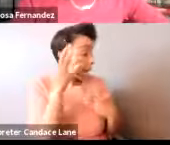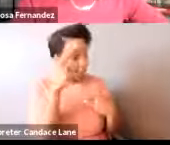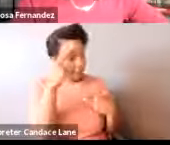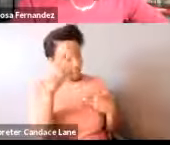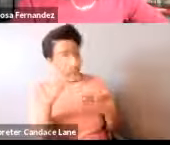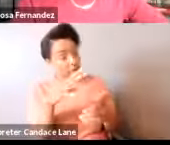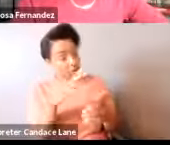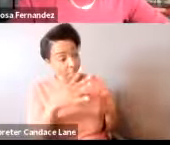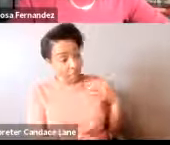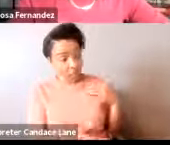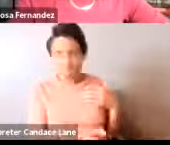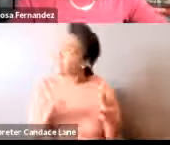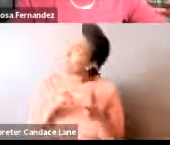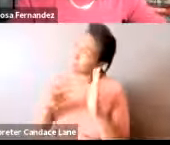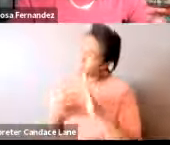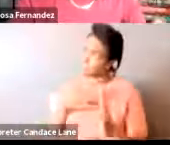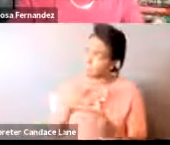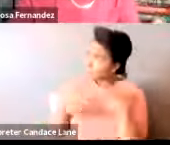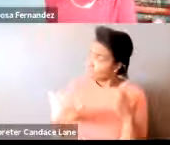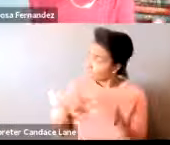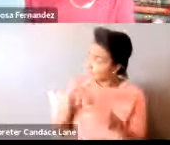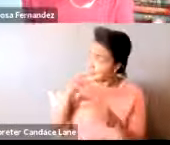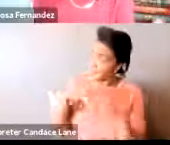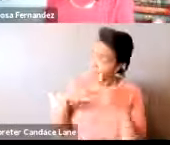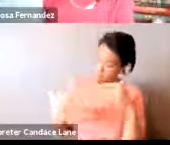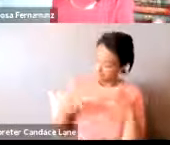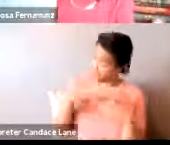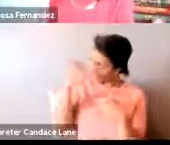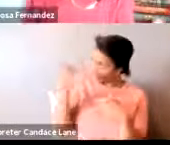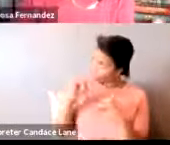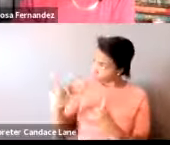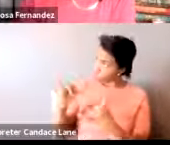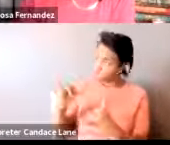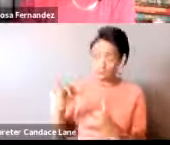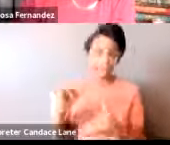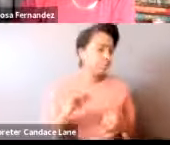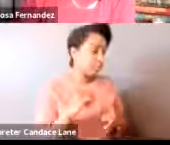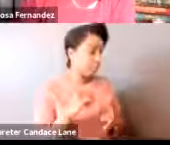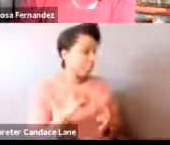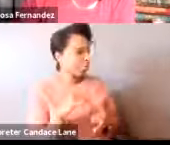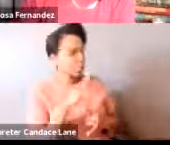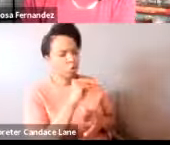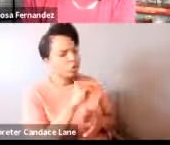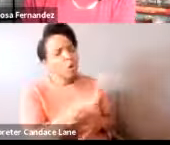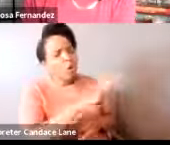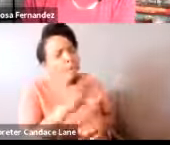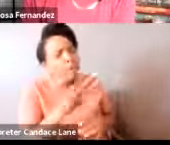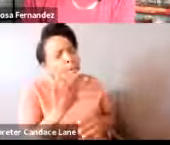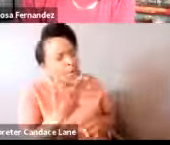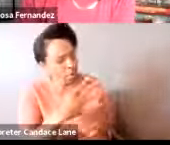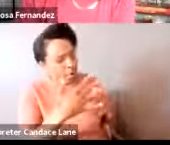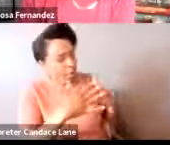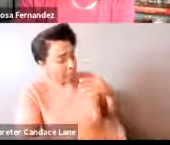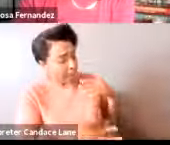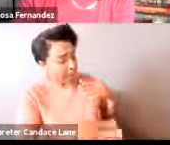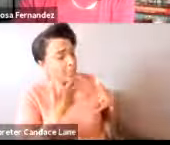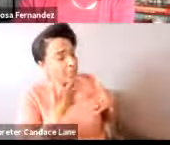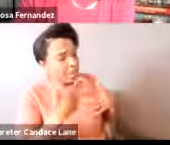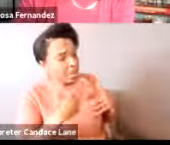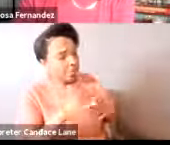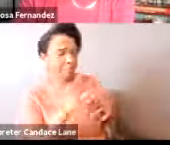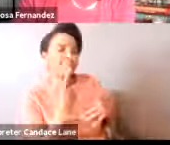is Black too?" The year she tells me, "Your blood is red like everybody else's." The year I gather a bit